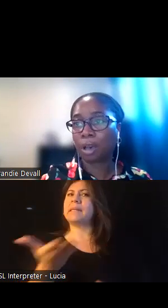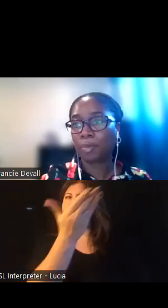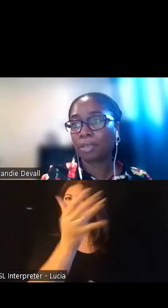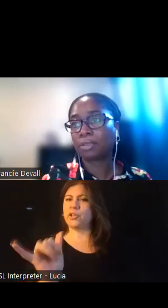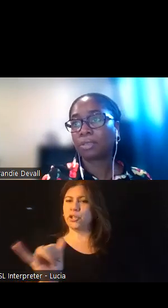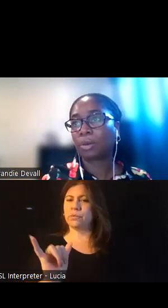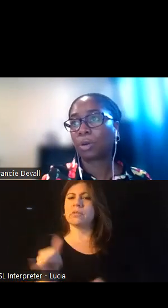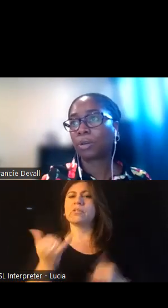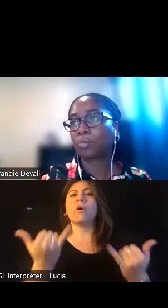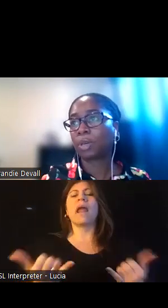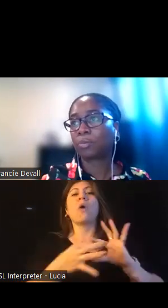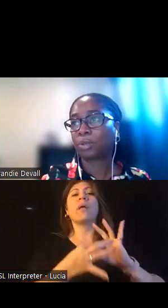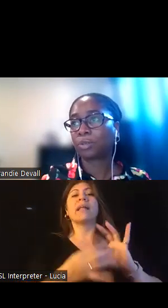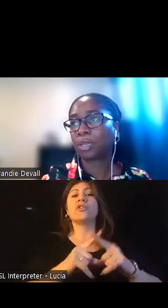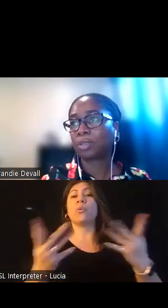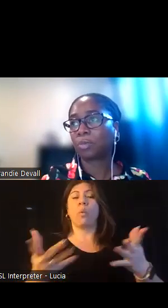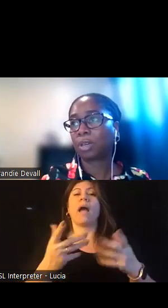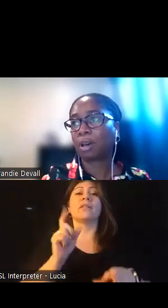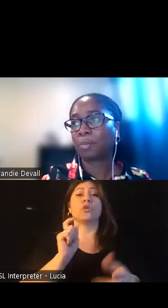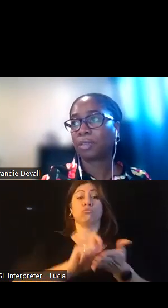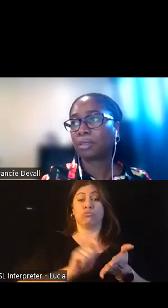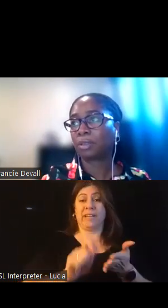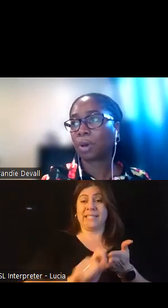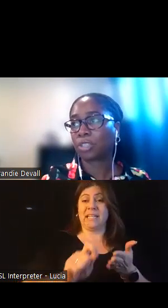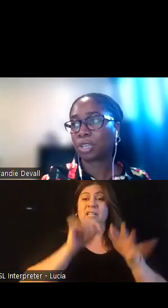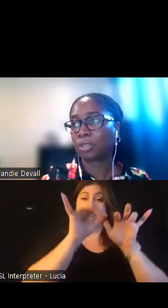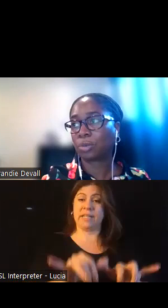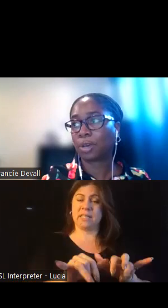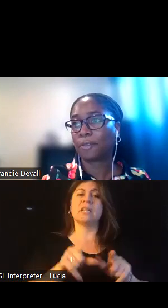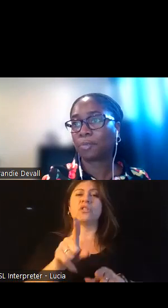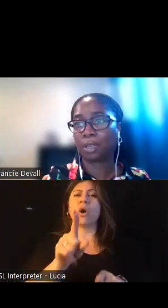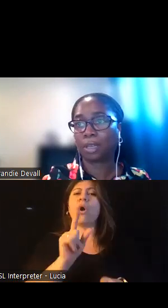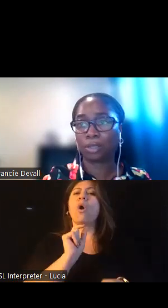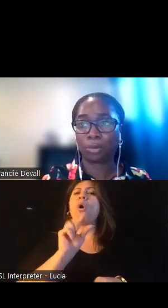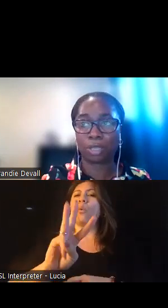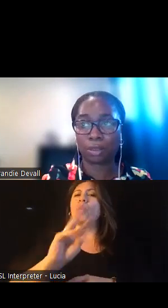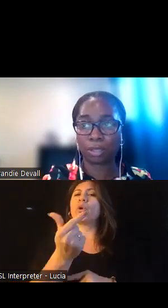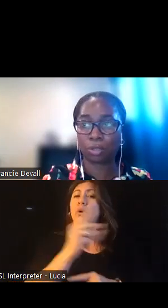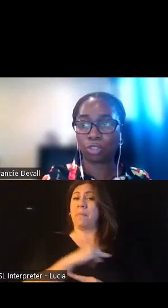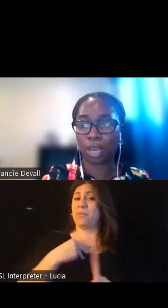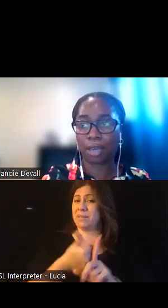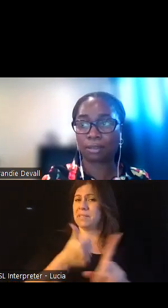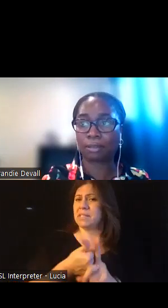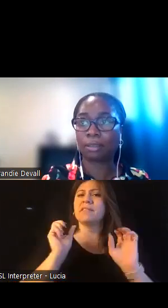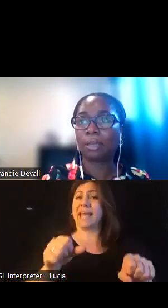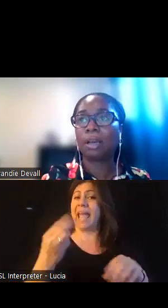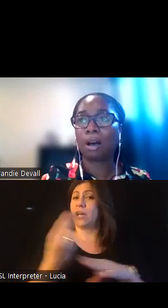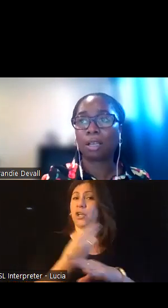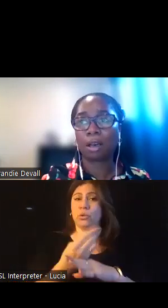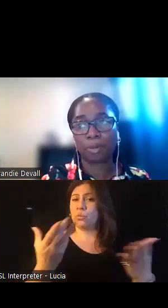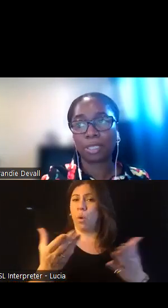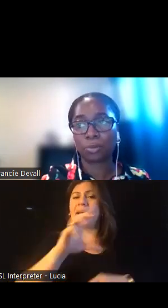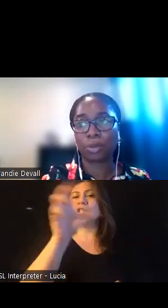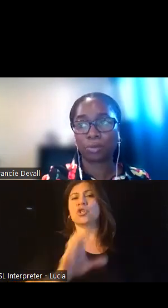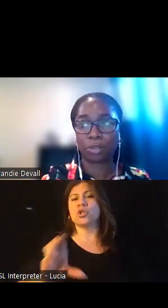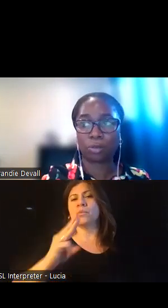far as written comments, work group members may submit comments and questions throughout the meeting using the Zoom chat.